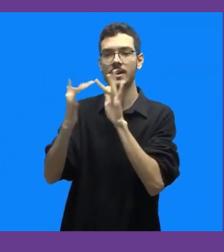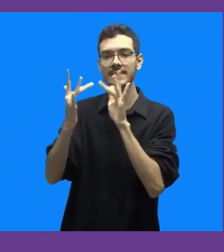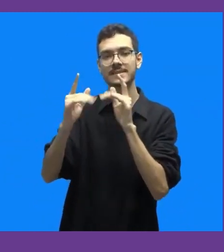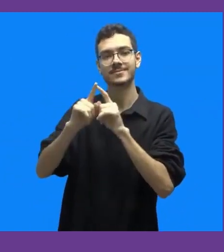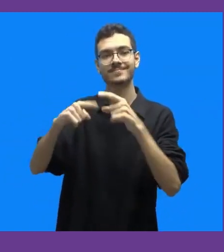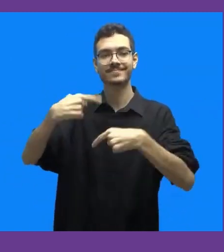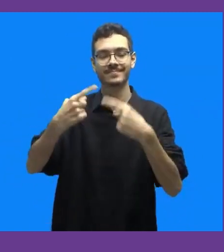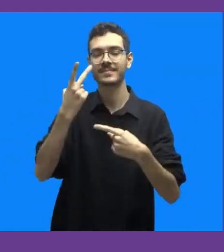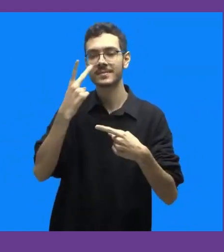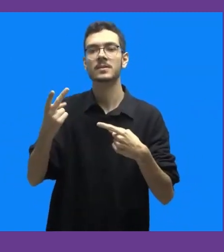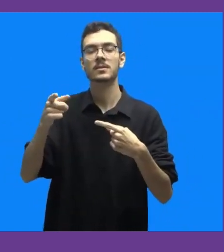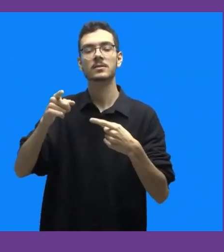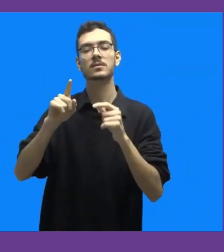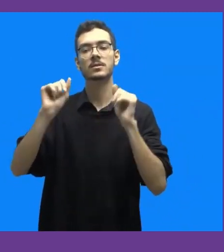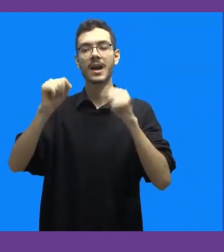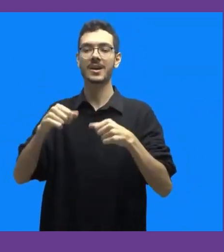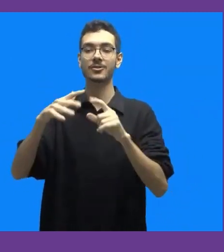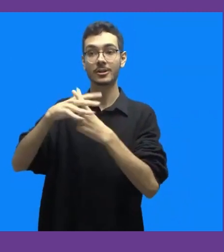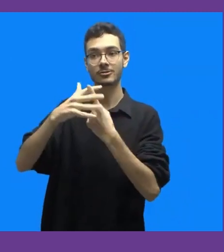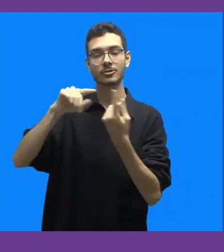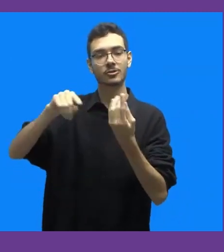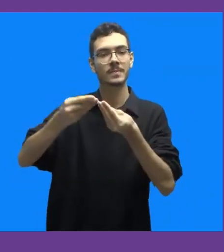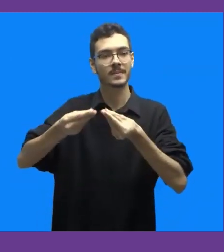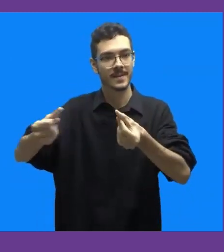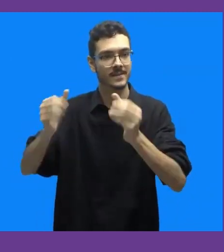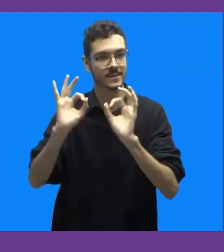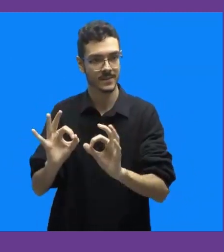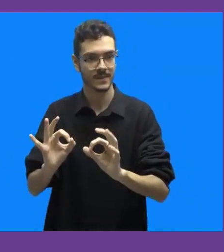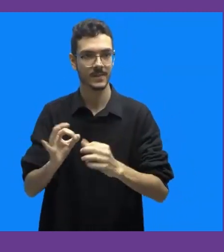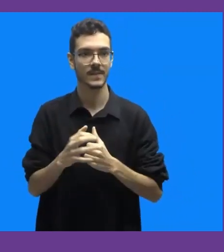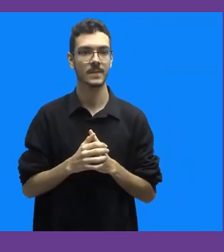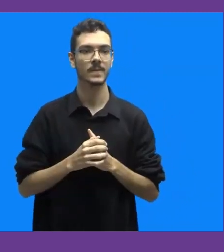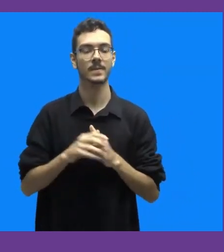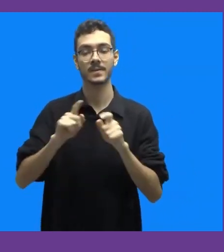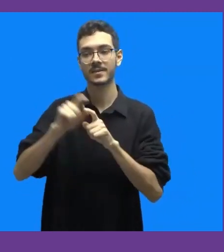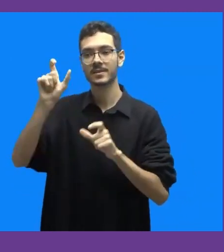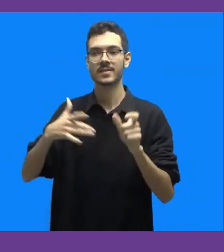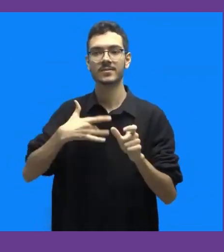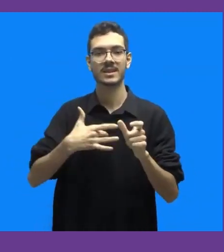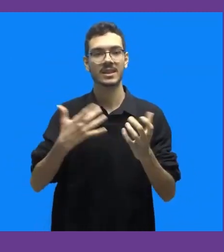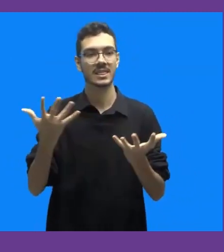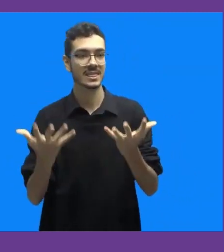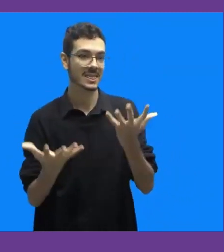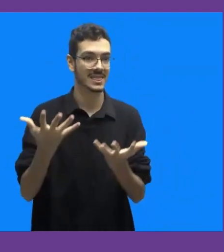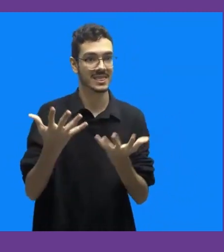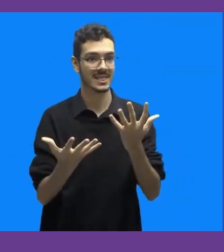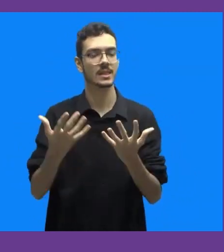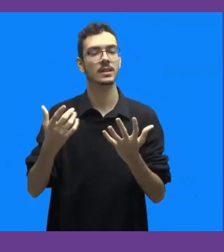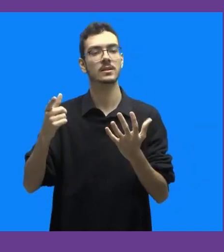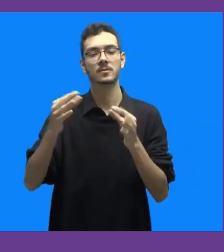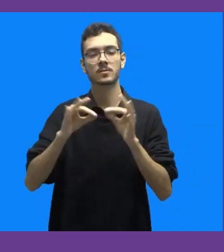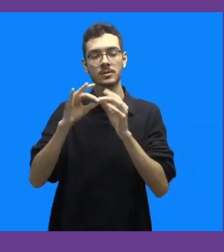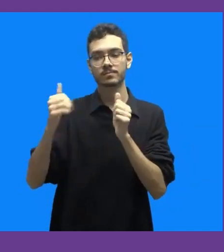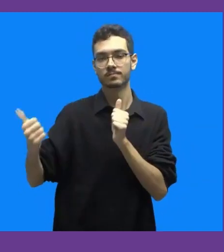do have 6 students who have sight loss, and I need to know what I need to do around that. And so they were able to connect rather than a general disability awareness,